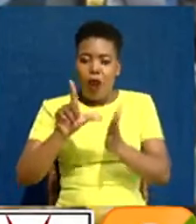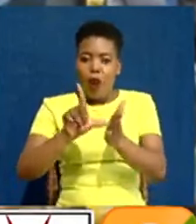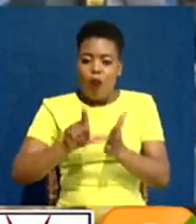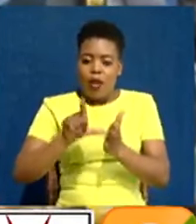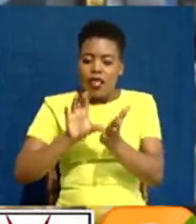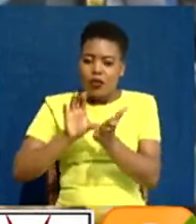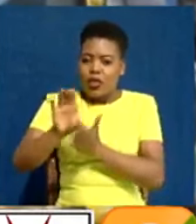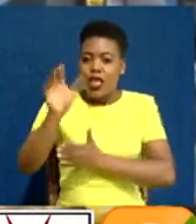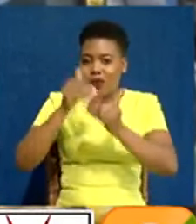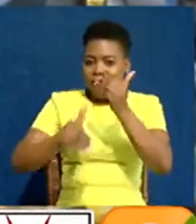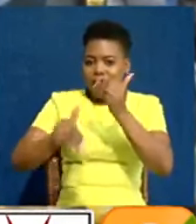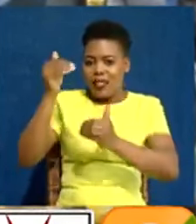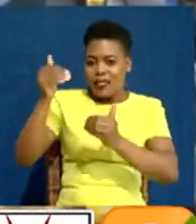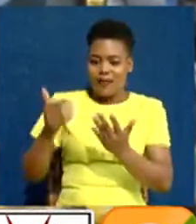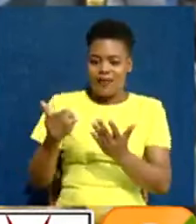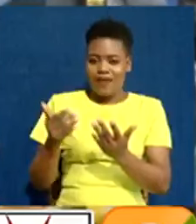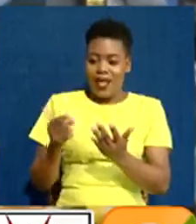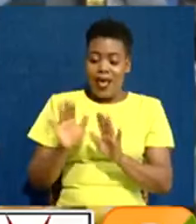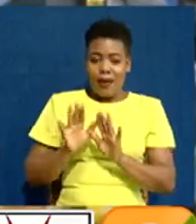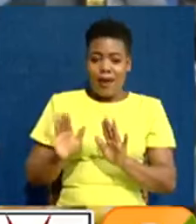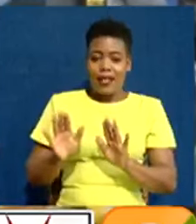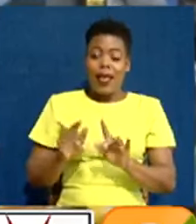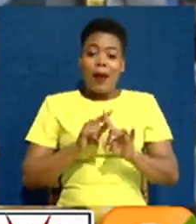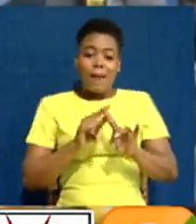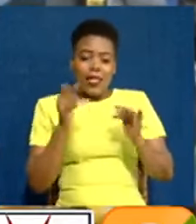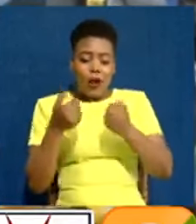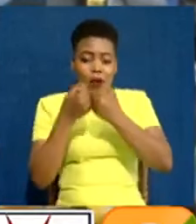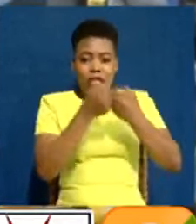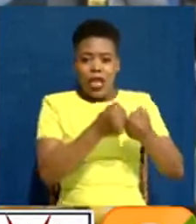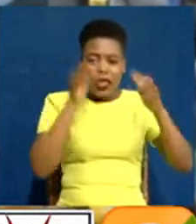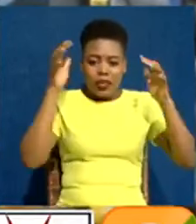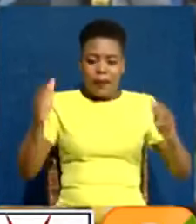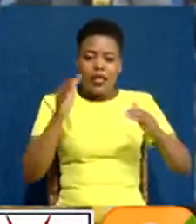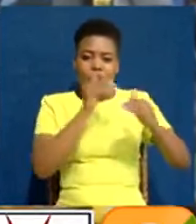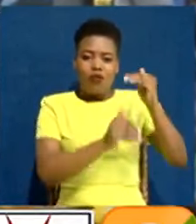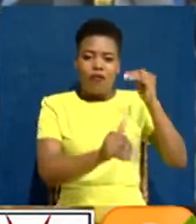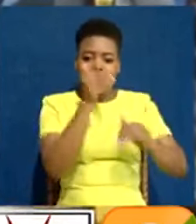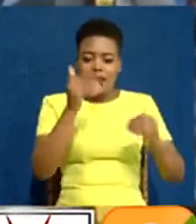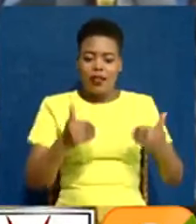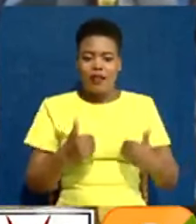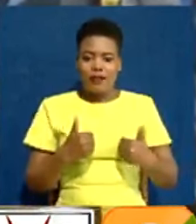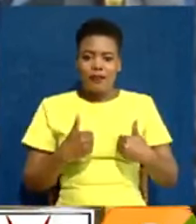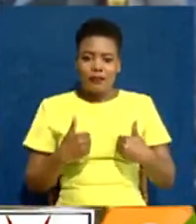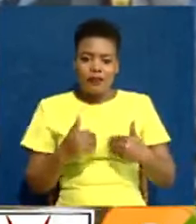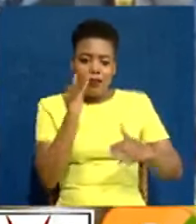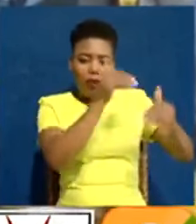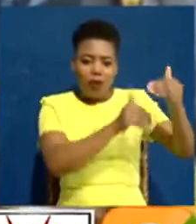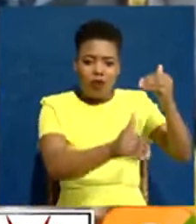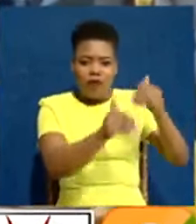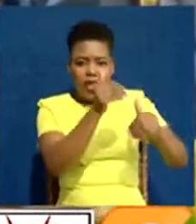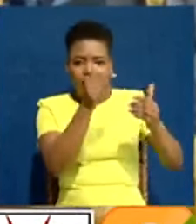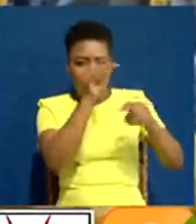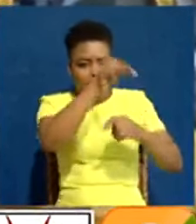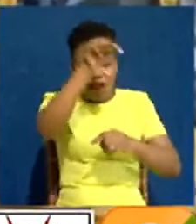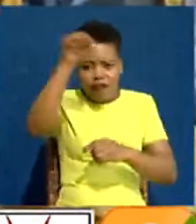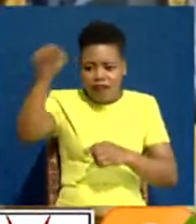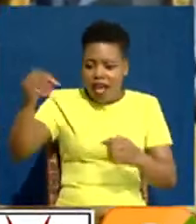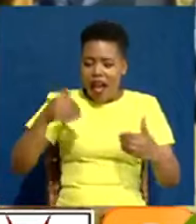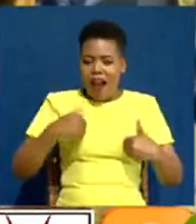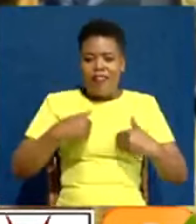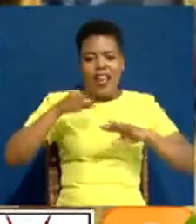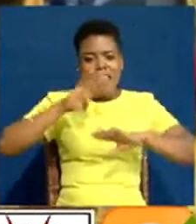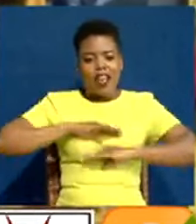The biggest challenge that universities had was that they had inadequate funds